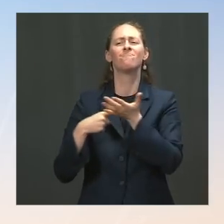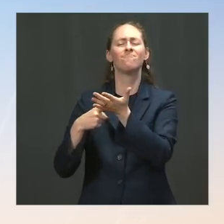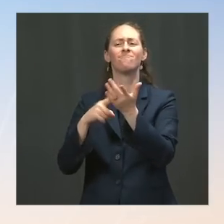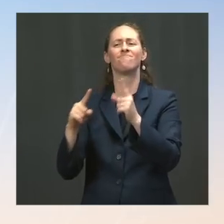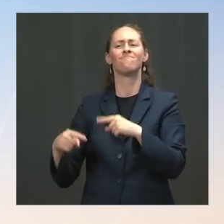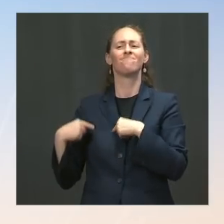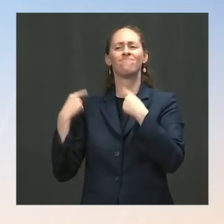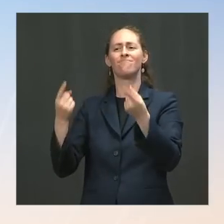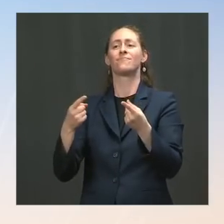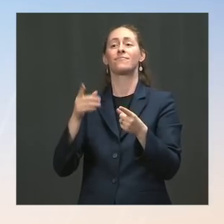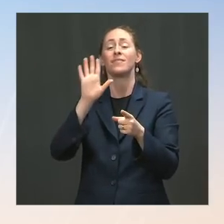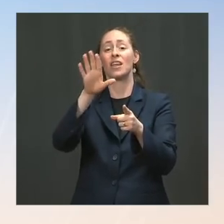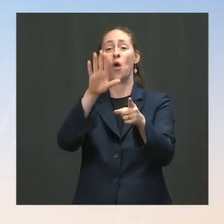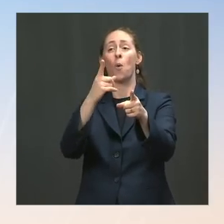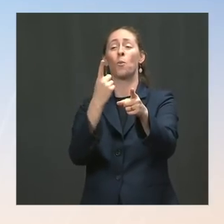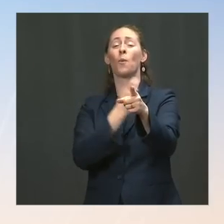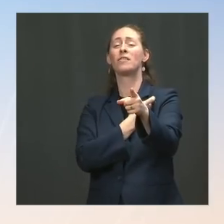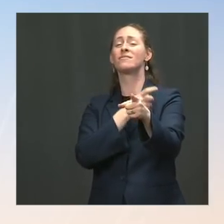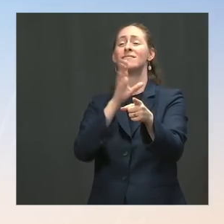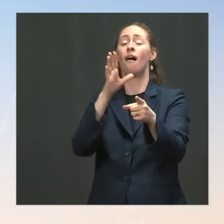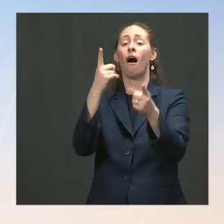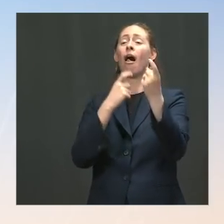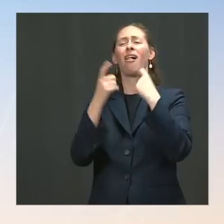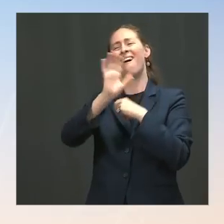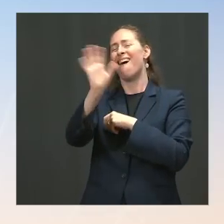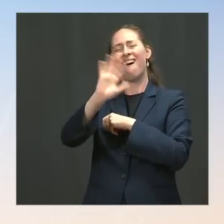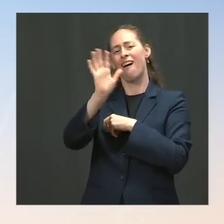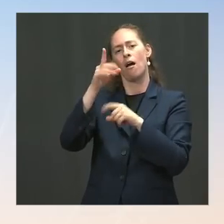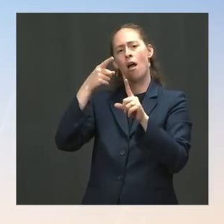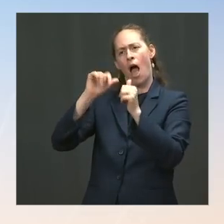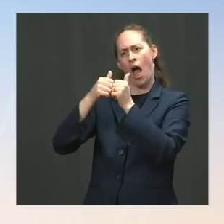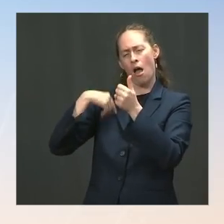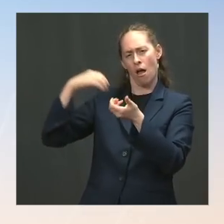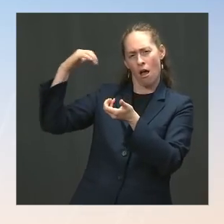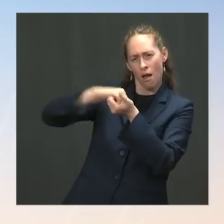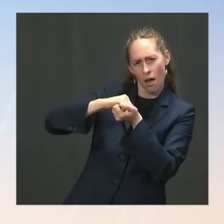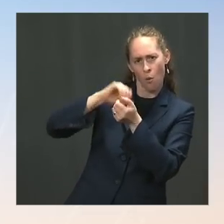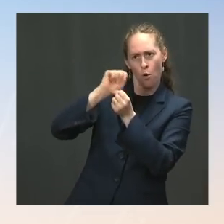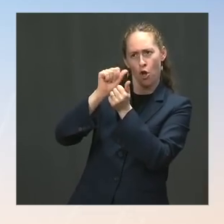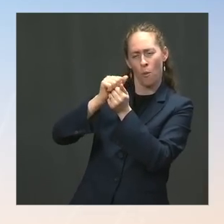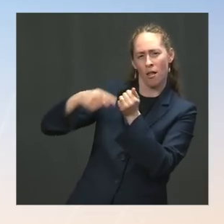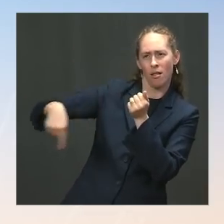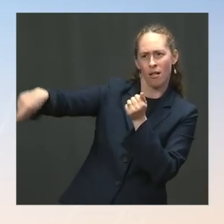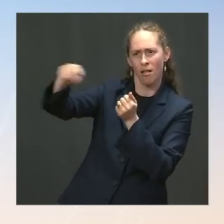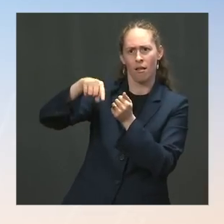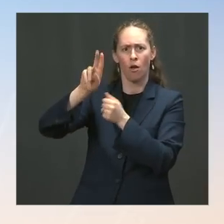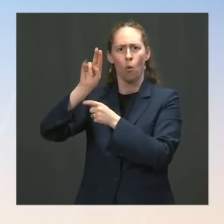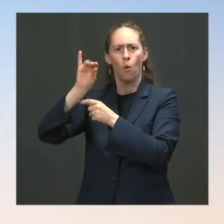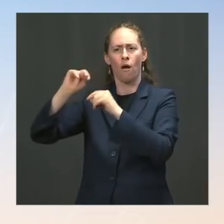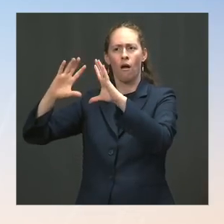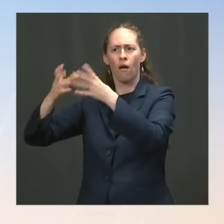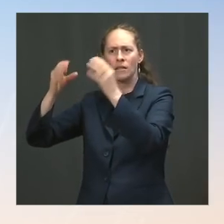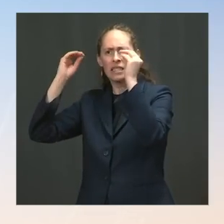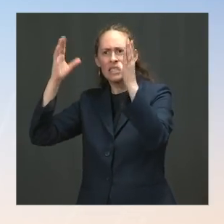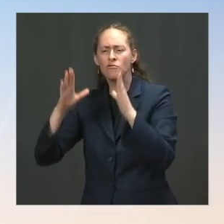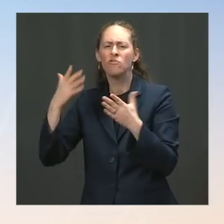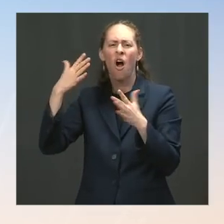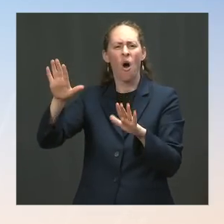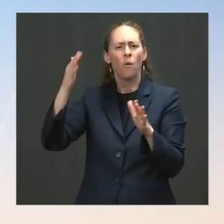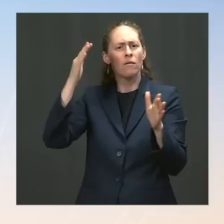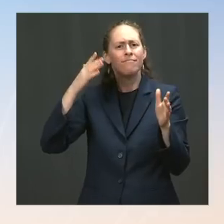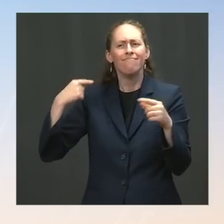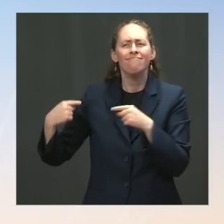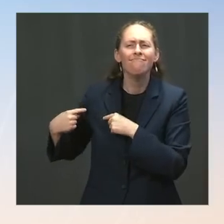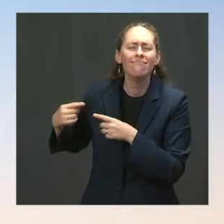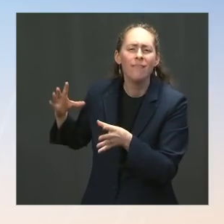we working with our teachers unions to ensure a safe reopening of schools? They're doing a lot of work and they're investing their own money to make sure that our schools can safely reopen